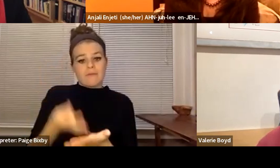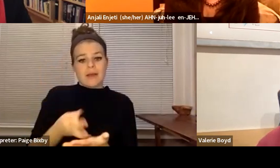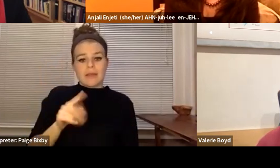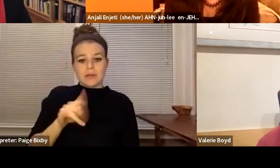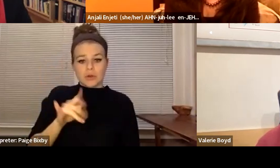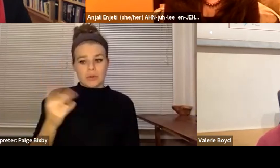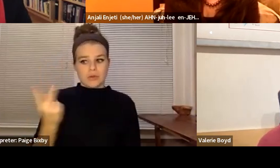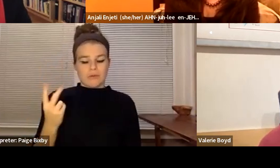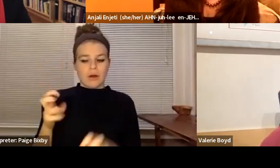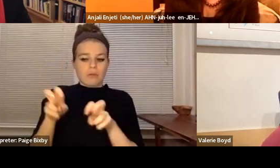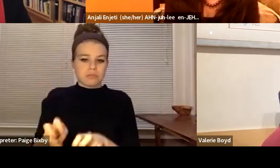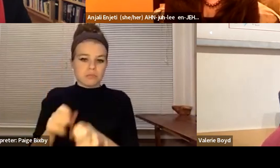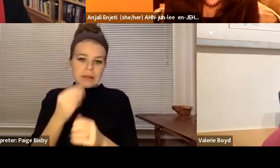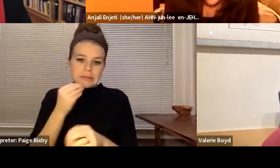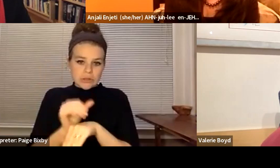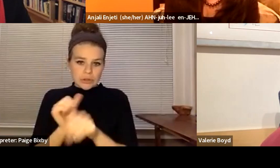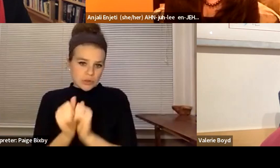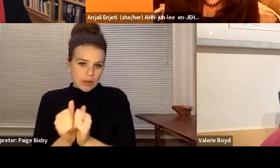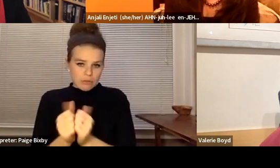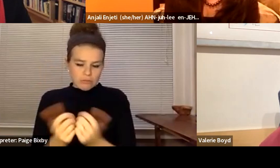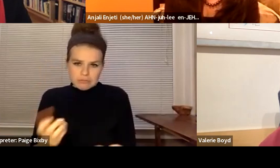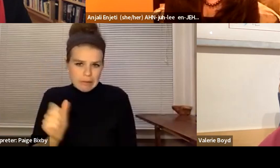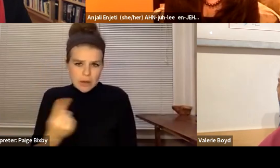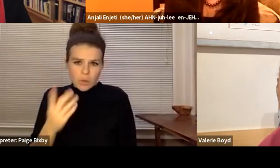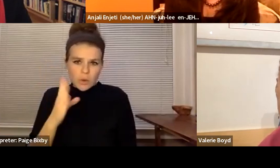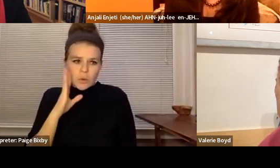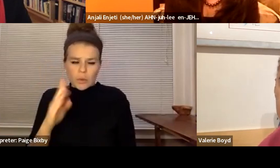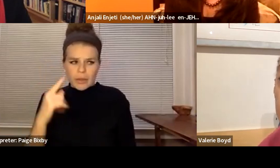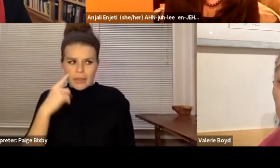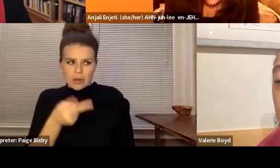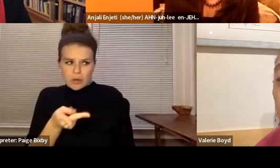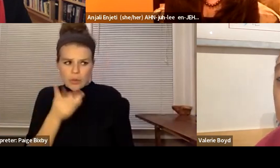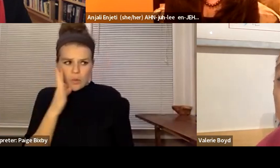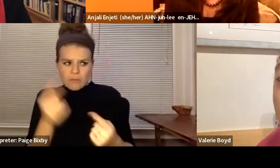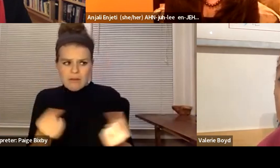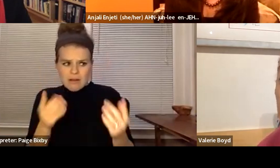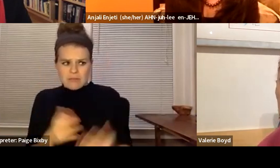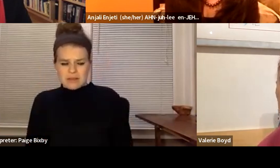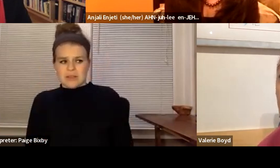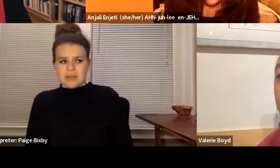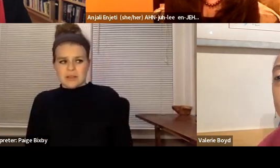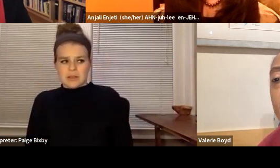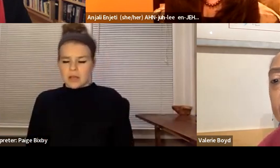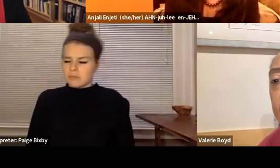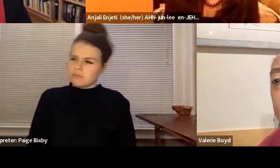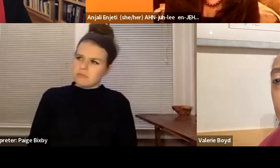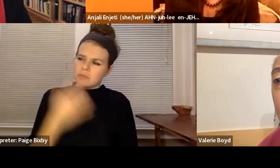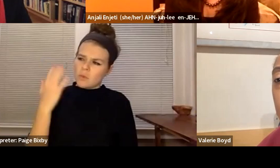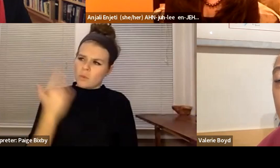together. Anyone would expect you to be enemies, he said. But why would anyone expect